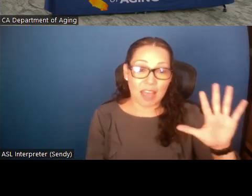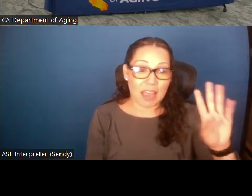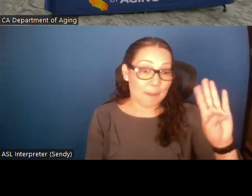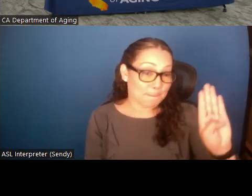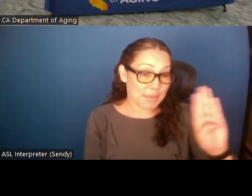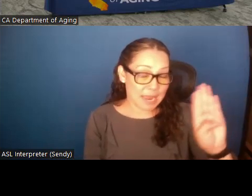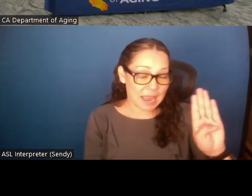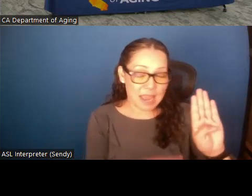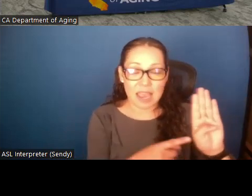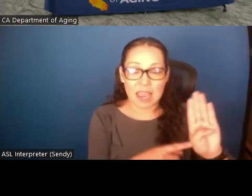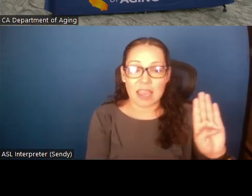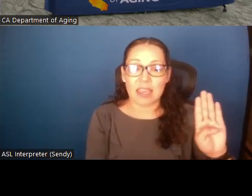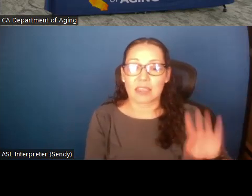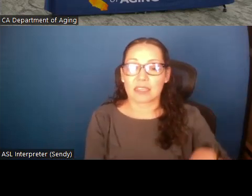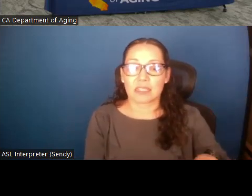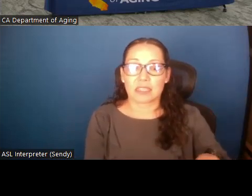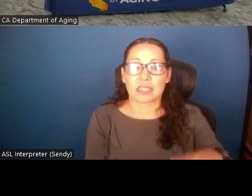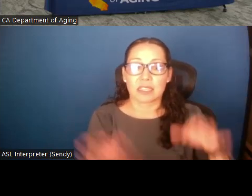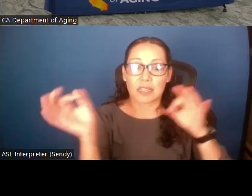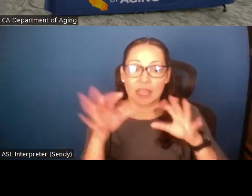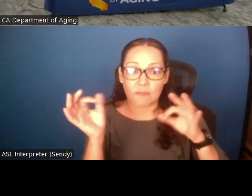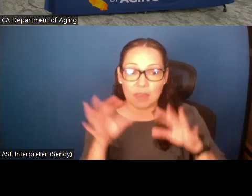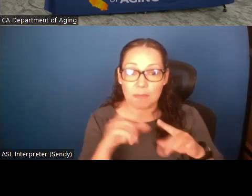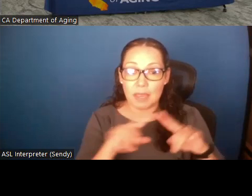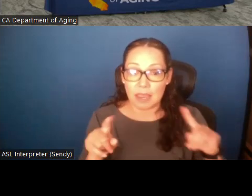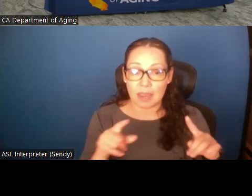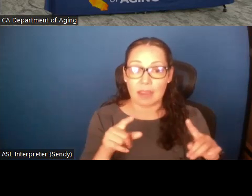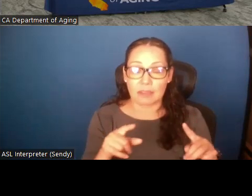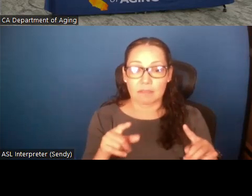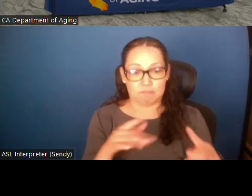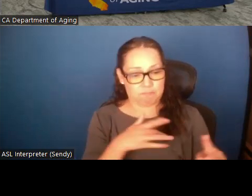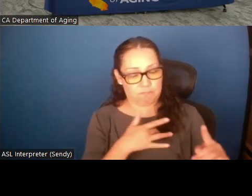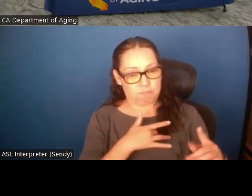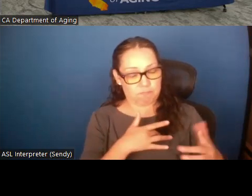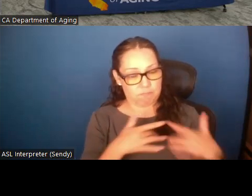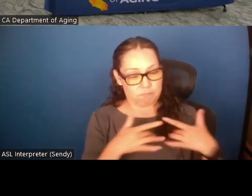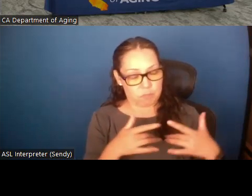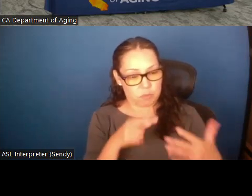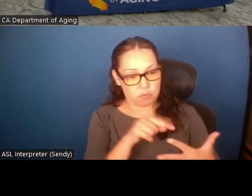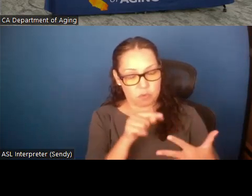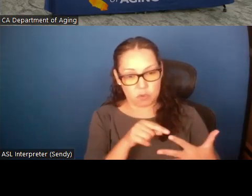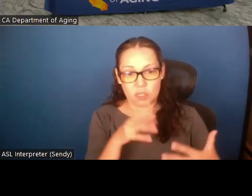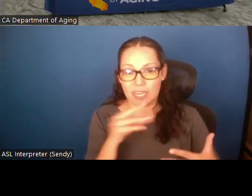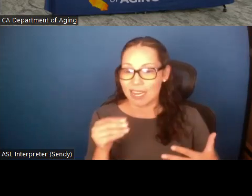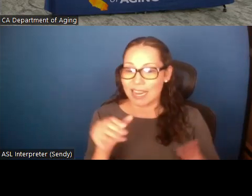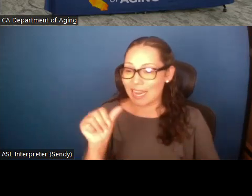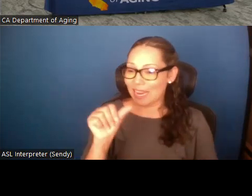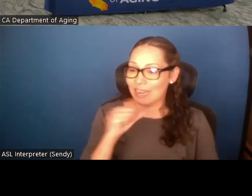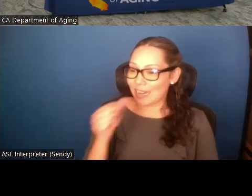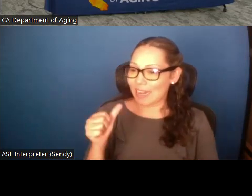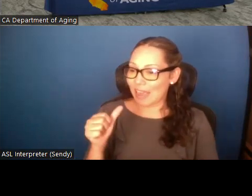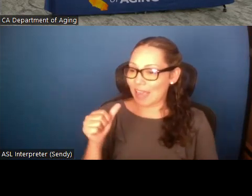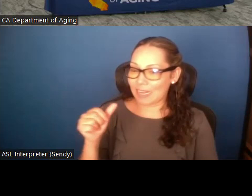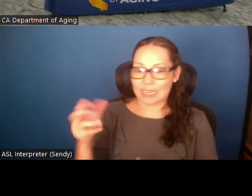group member feedback that voiced a concern with A, not including residents and families directly in